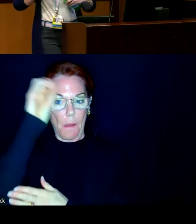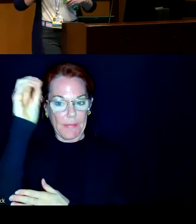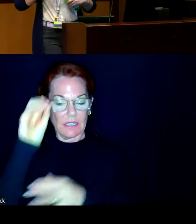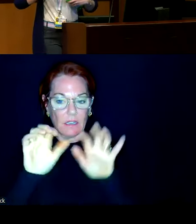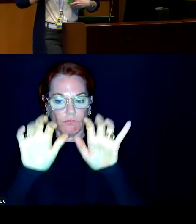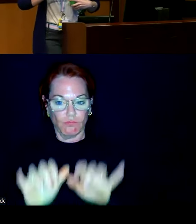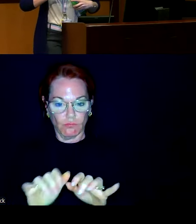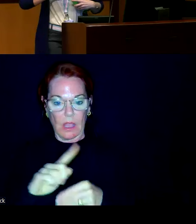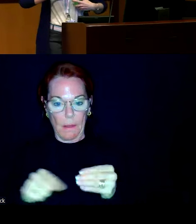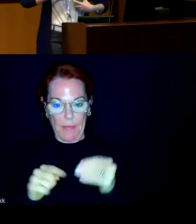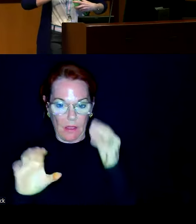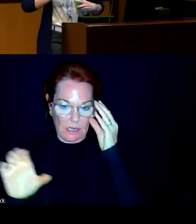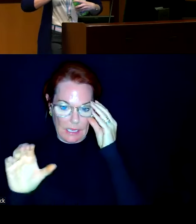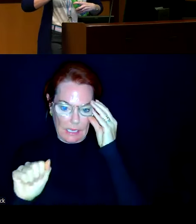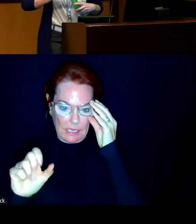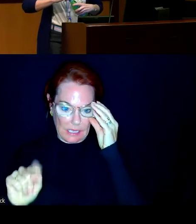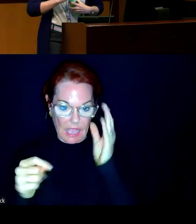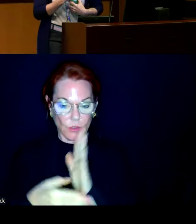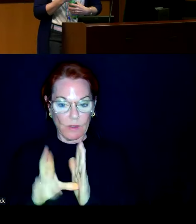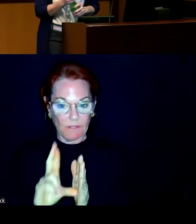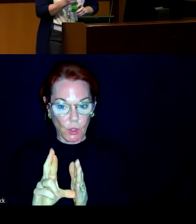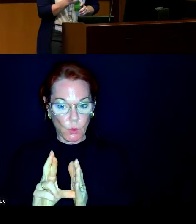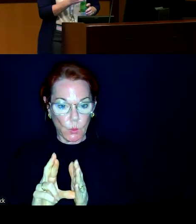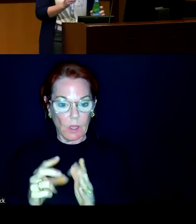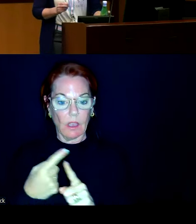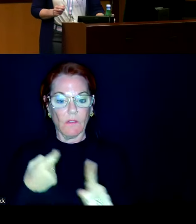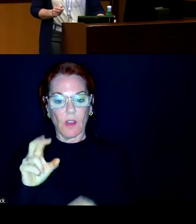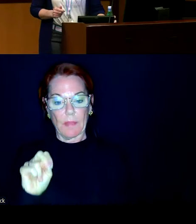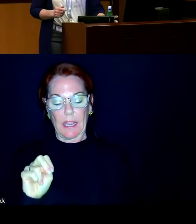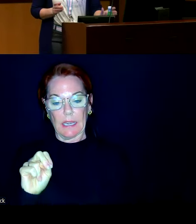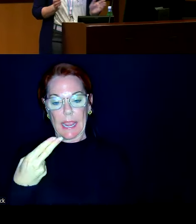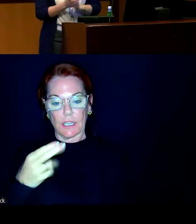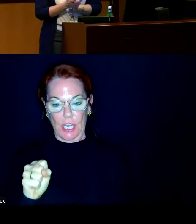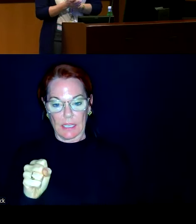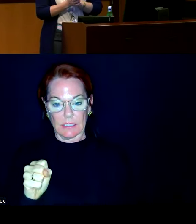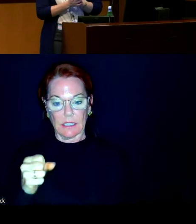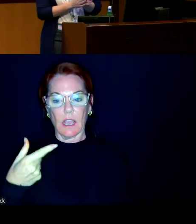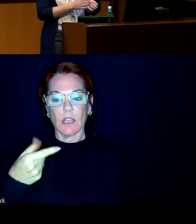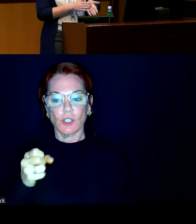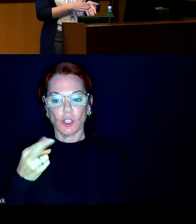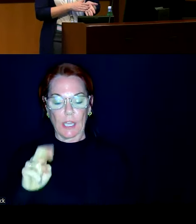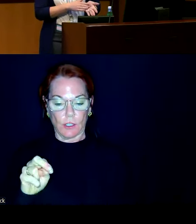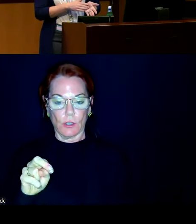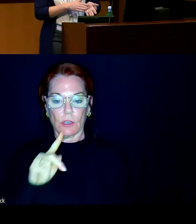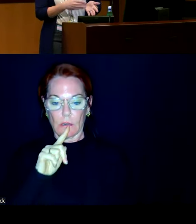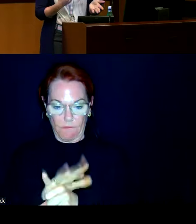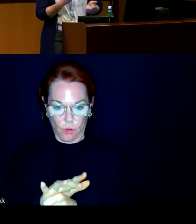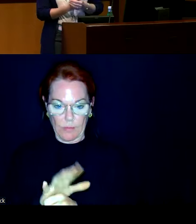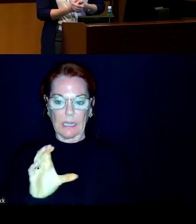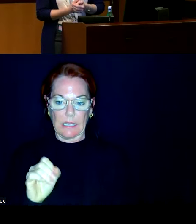the CAS review from the NHS on gender affirming care. I'm curious to know your thoughts on